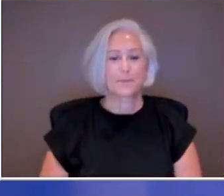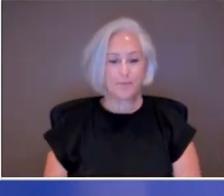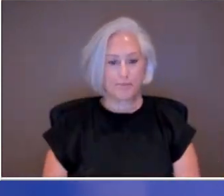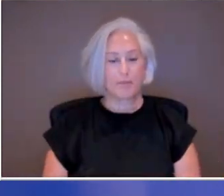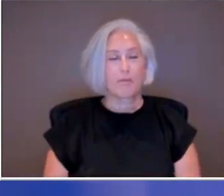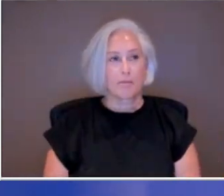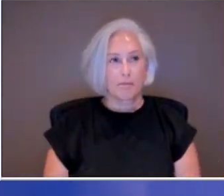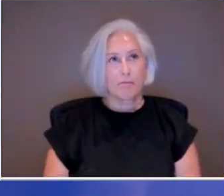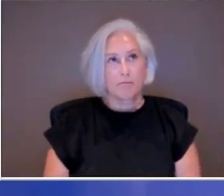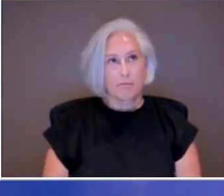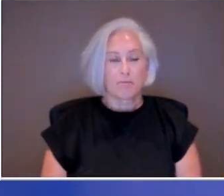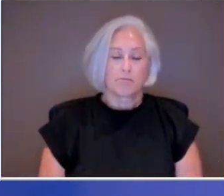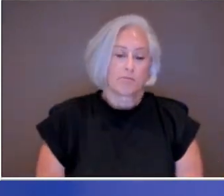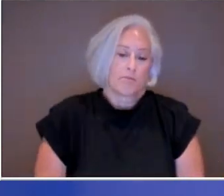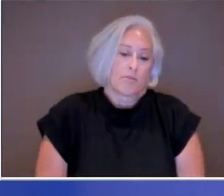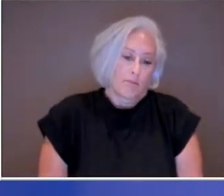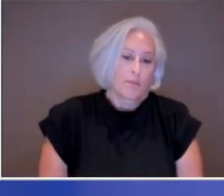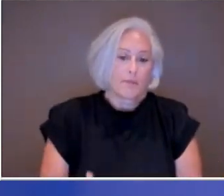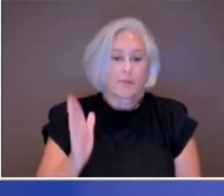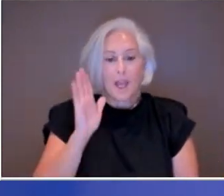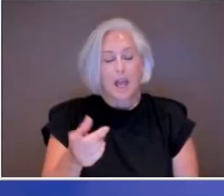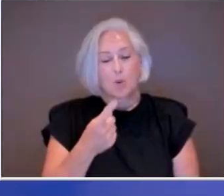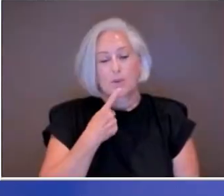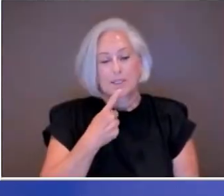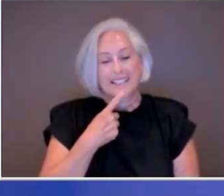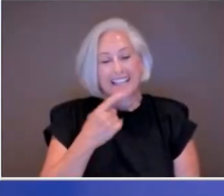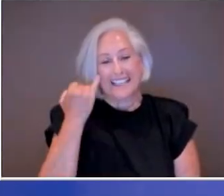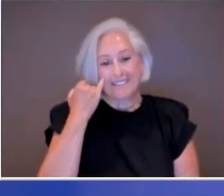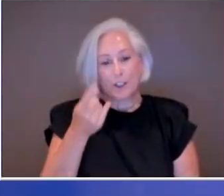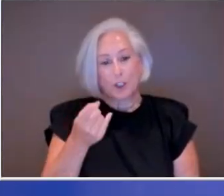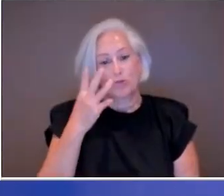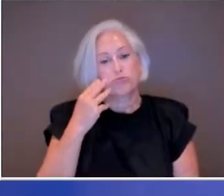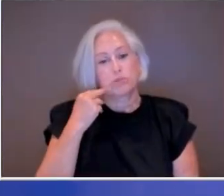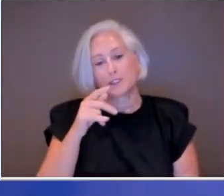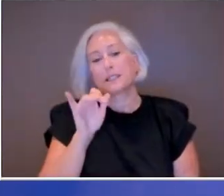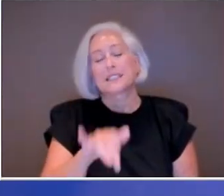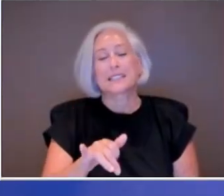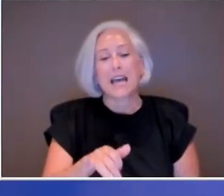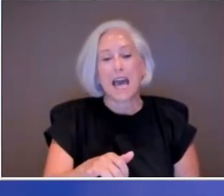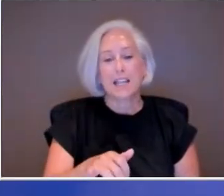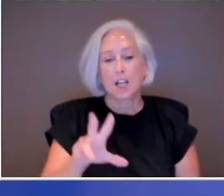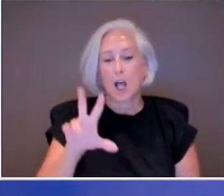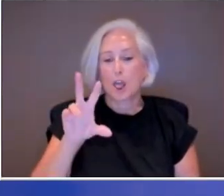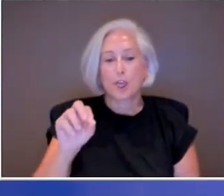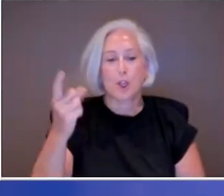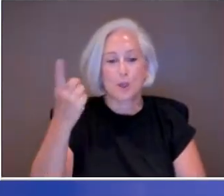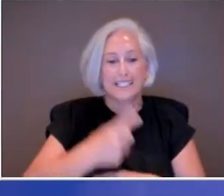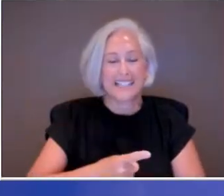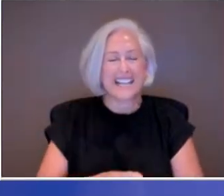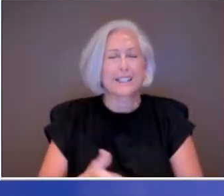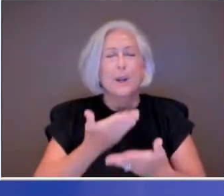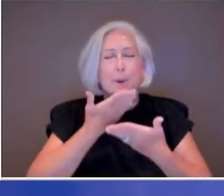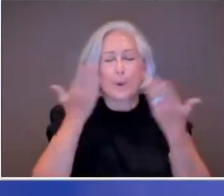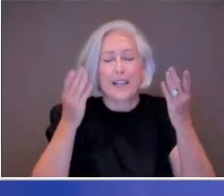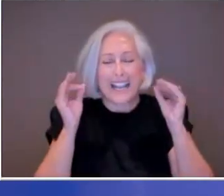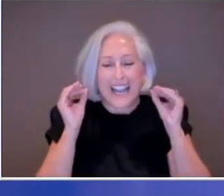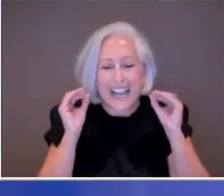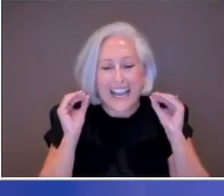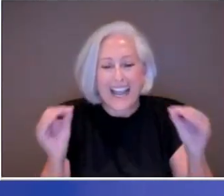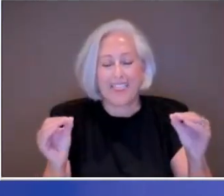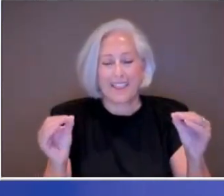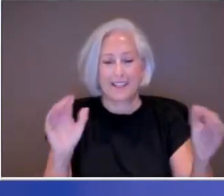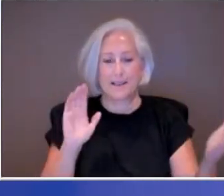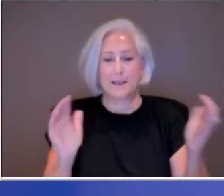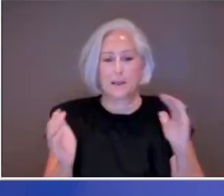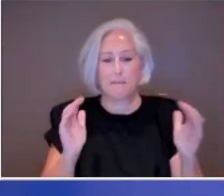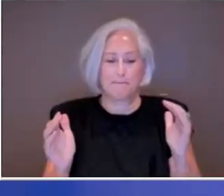if anybody is facing something like that, in the big picture, 30 days is nothing. And if you can get